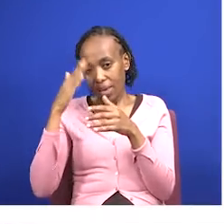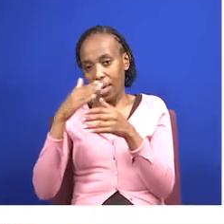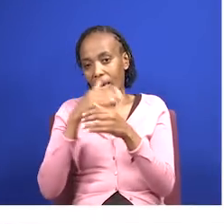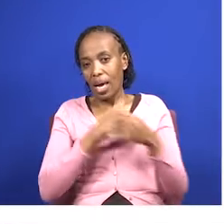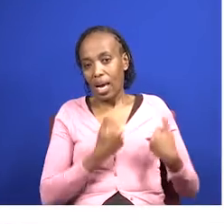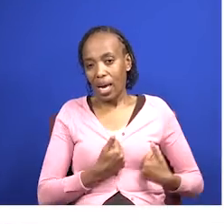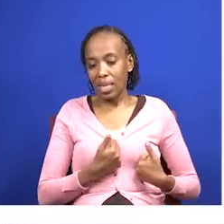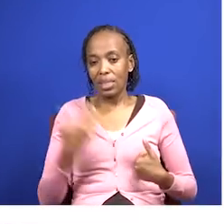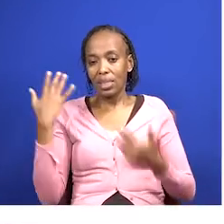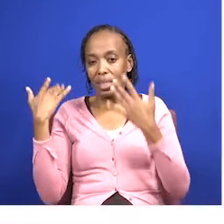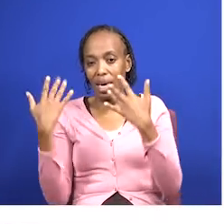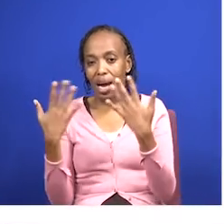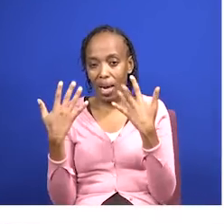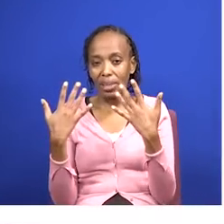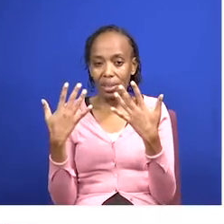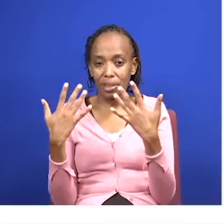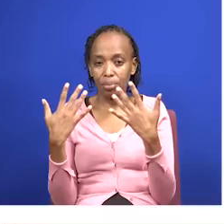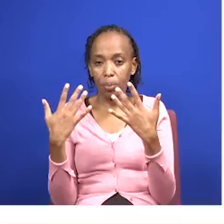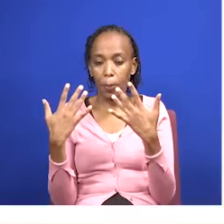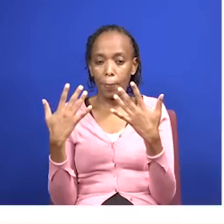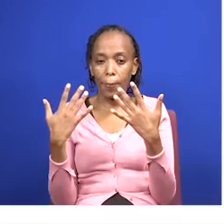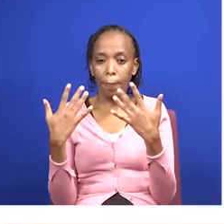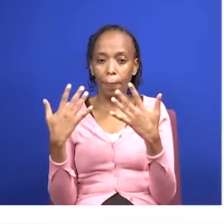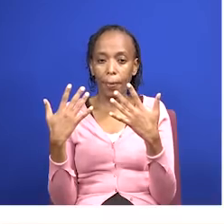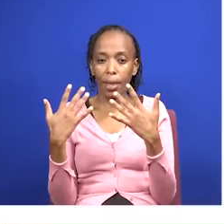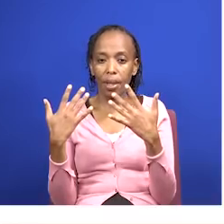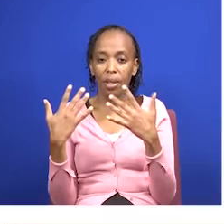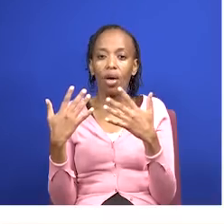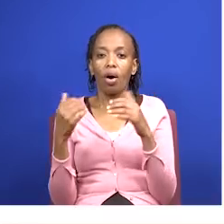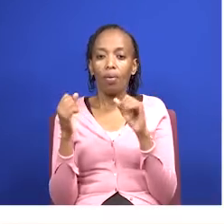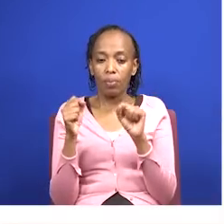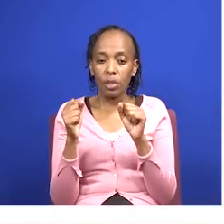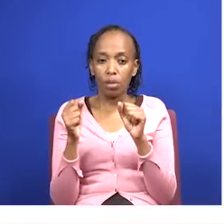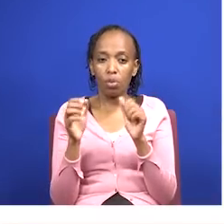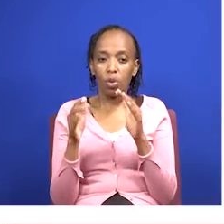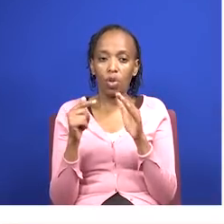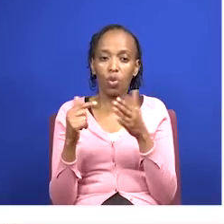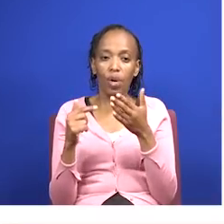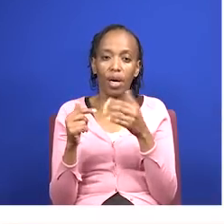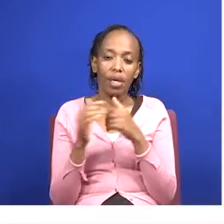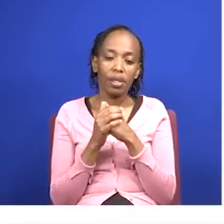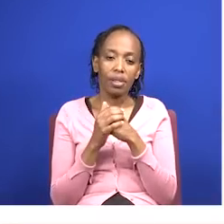heart, hands. On one sheet of paper, you can trace your hands,